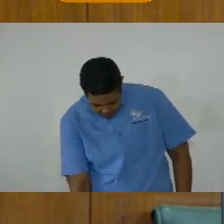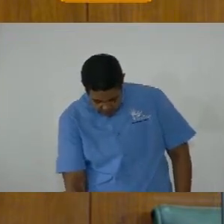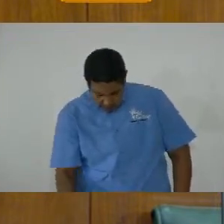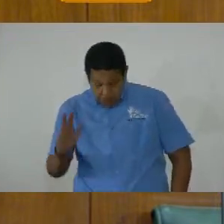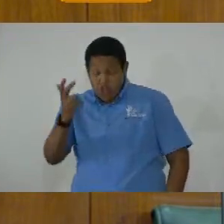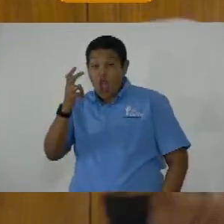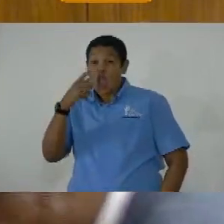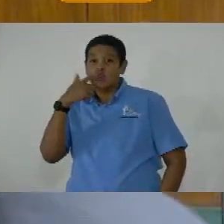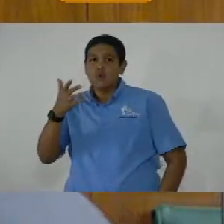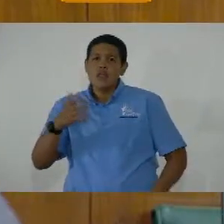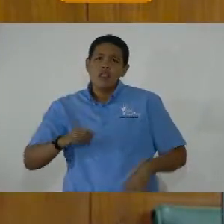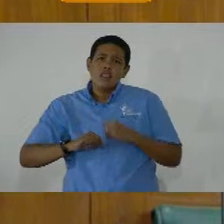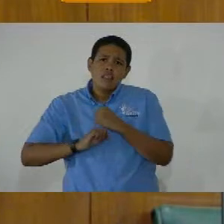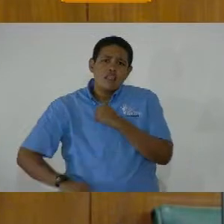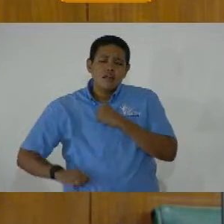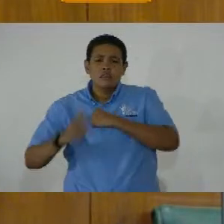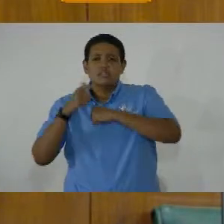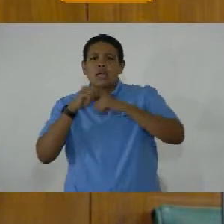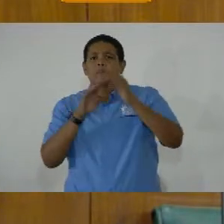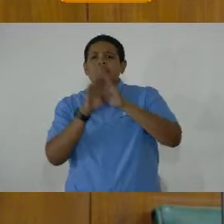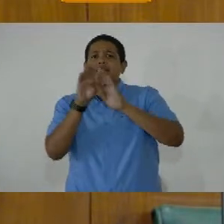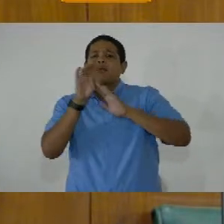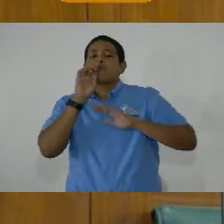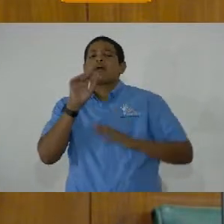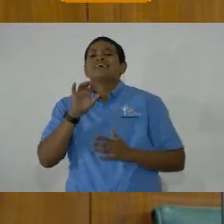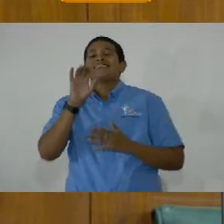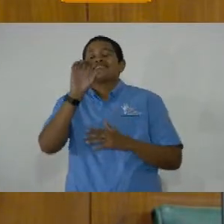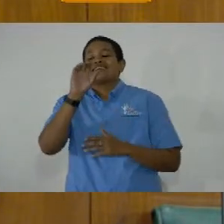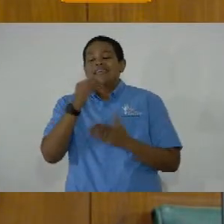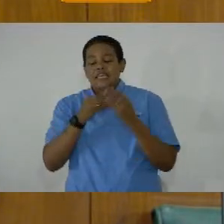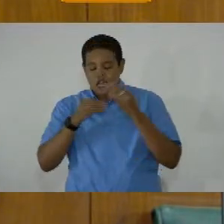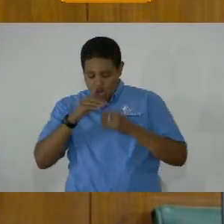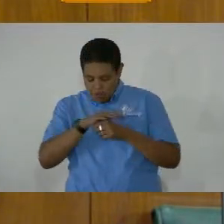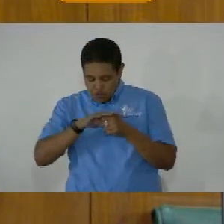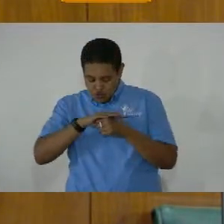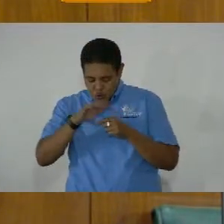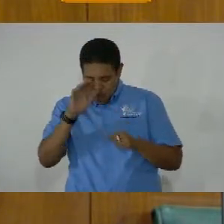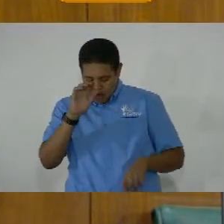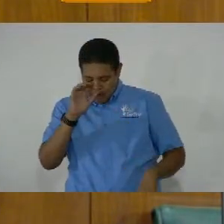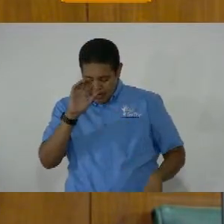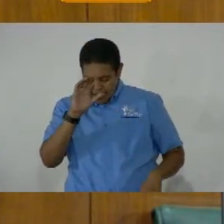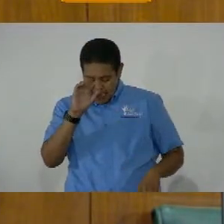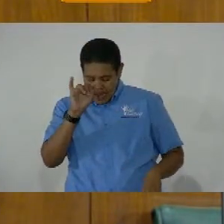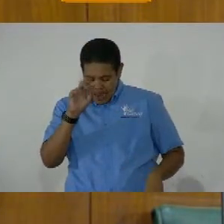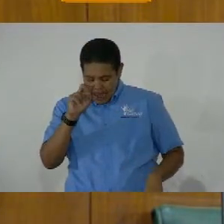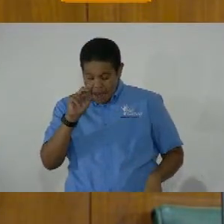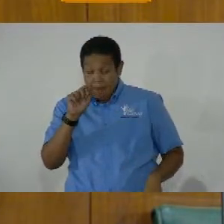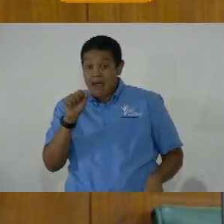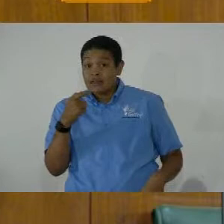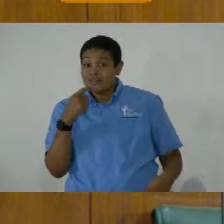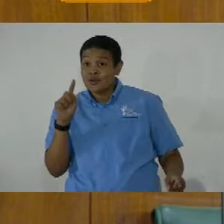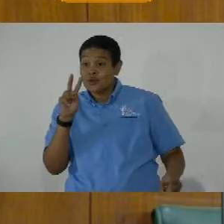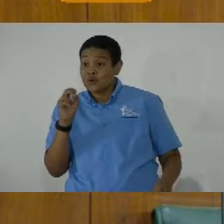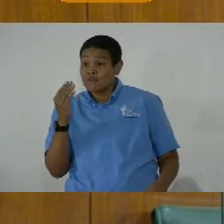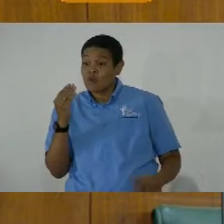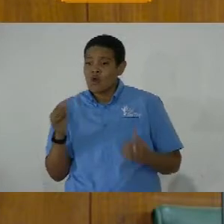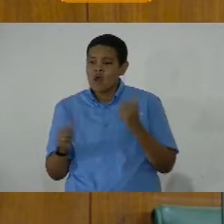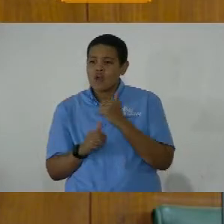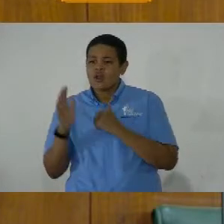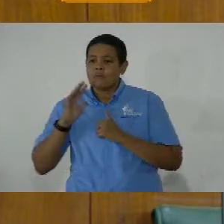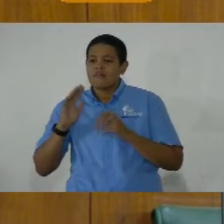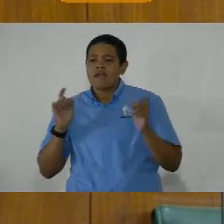announced in 2014 under the previous administration, and the uncertainty